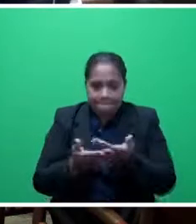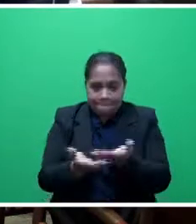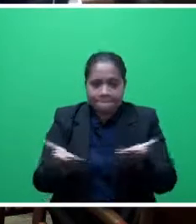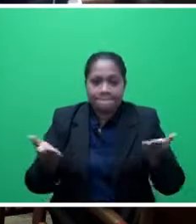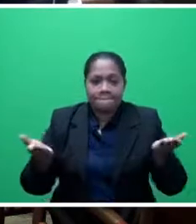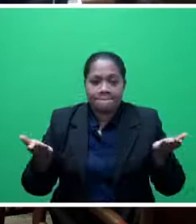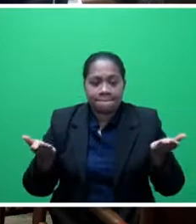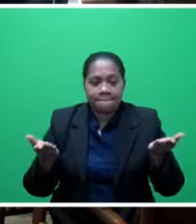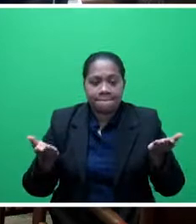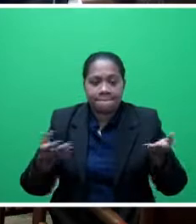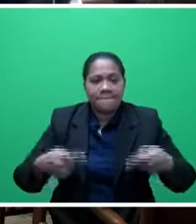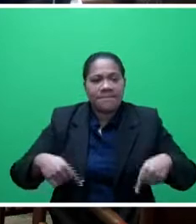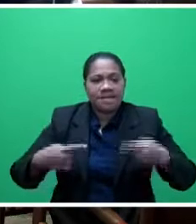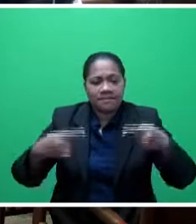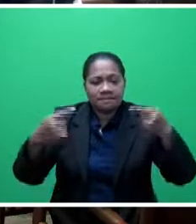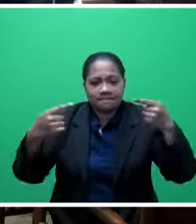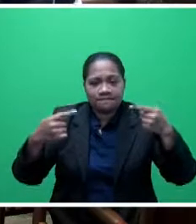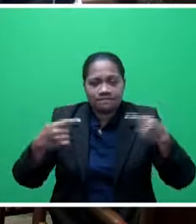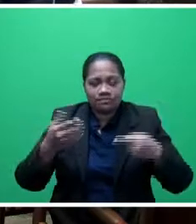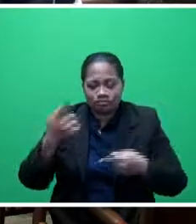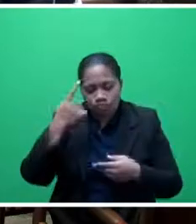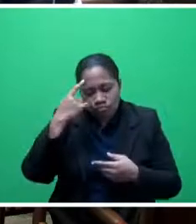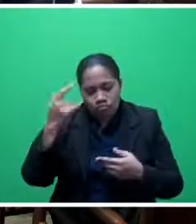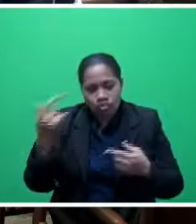open for debate on the motion.